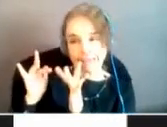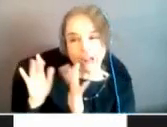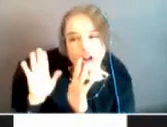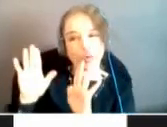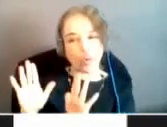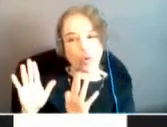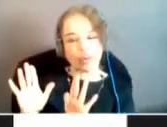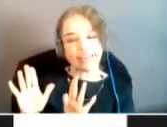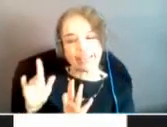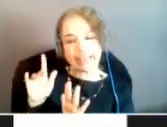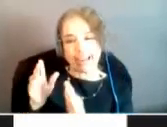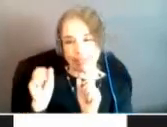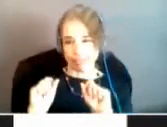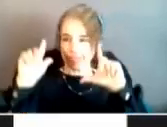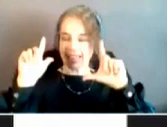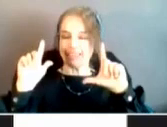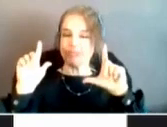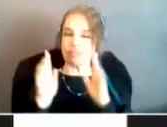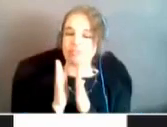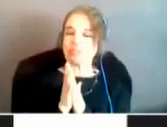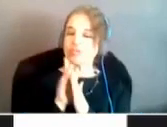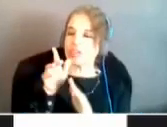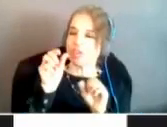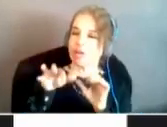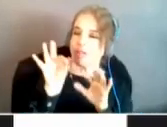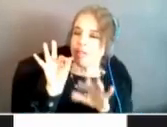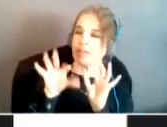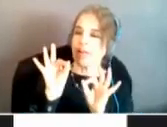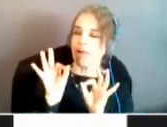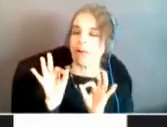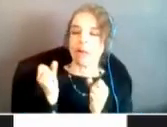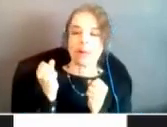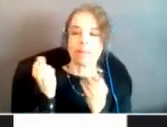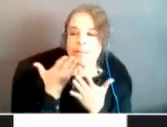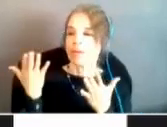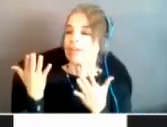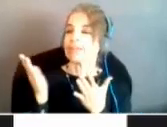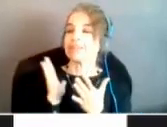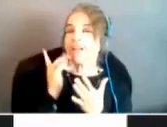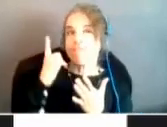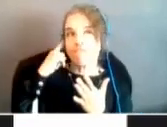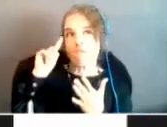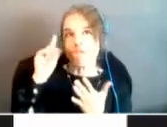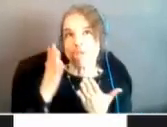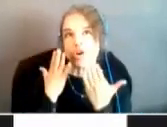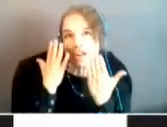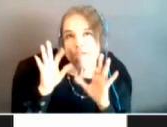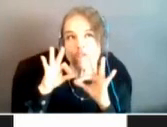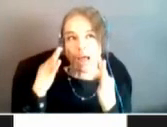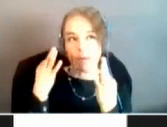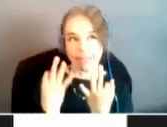listed on the slide, and you can find an array of services that they offer for